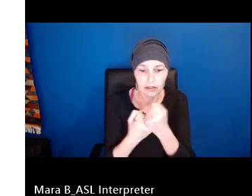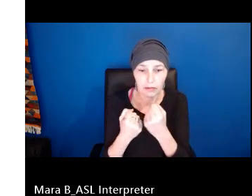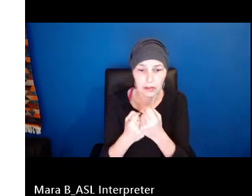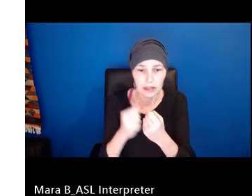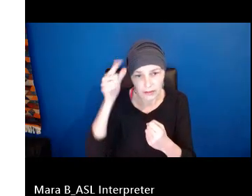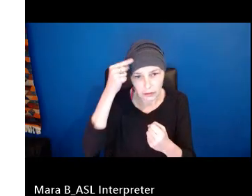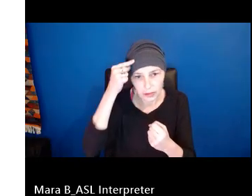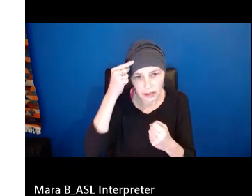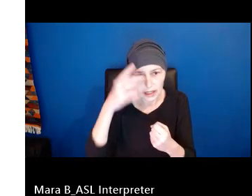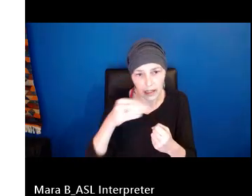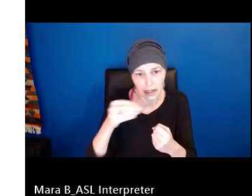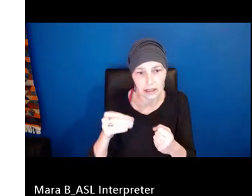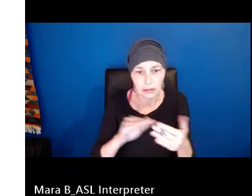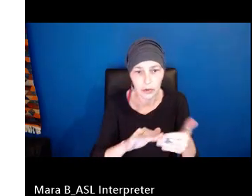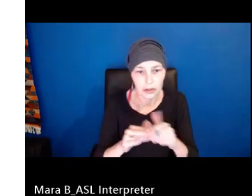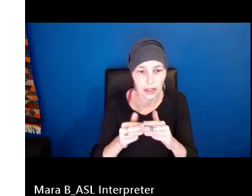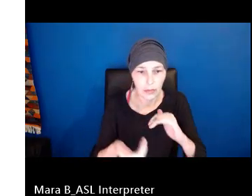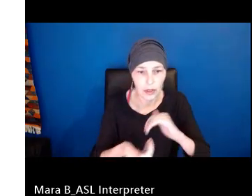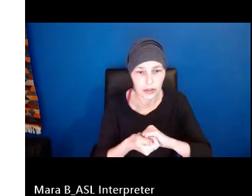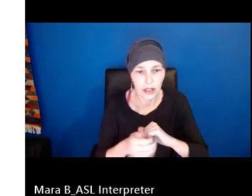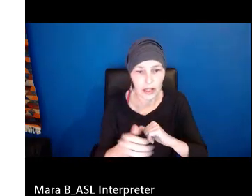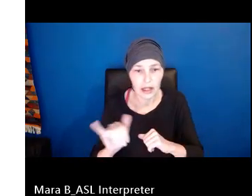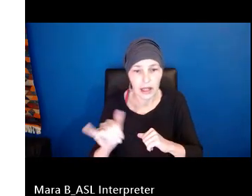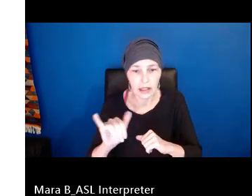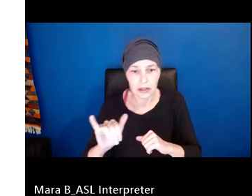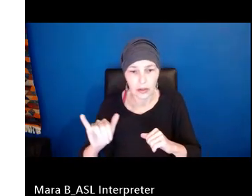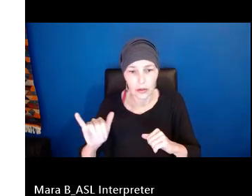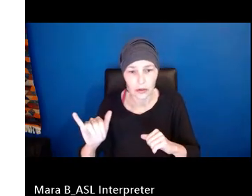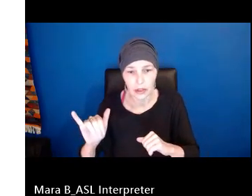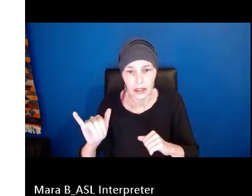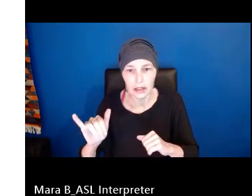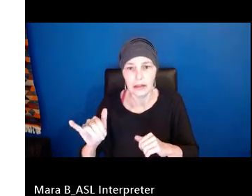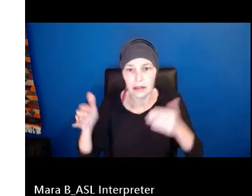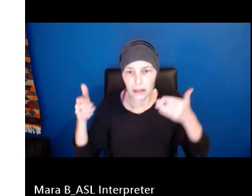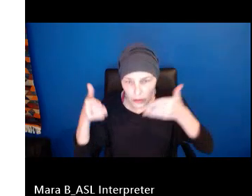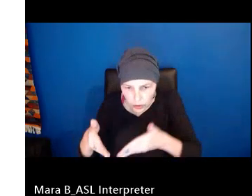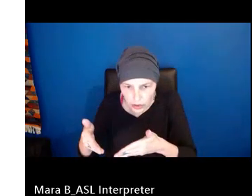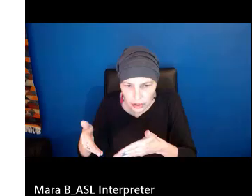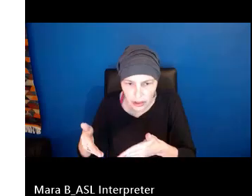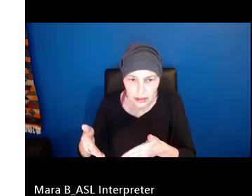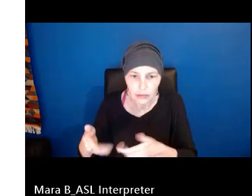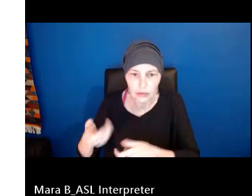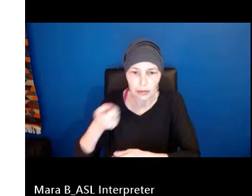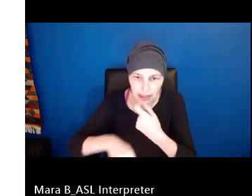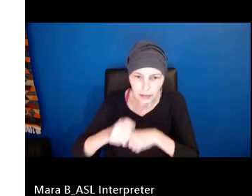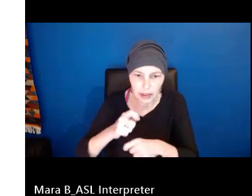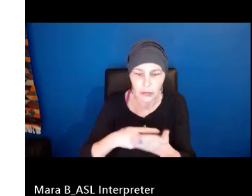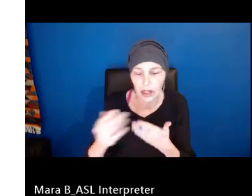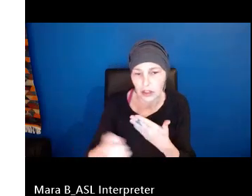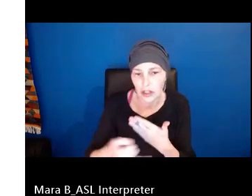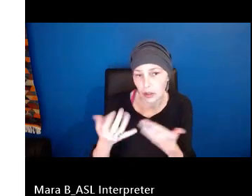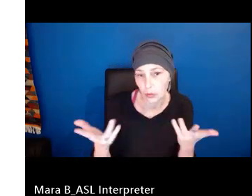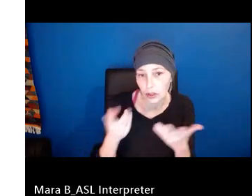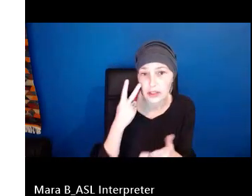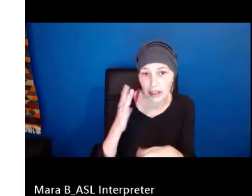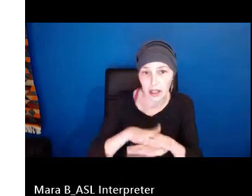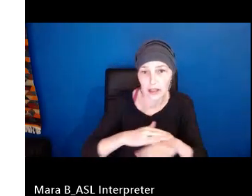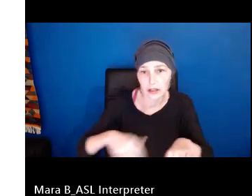community partners, and the existence of a concentration of replacement projects. So what you see on your screen